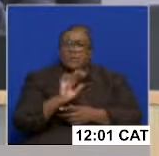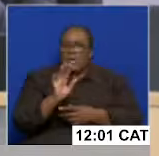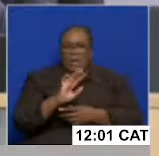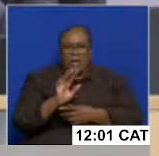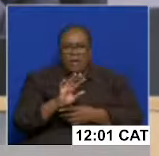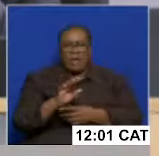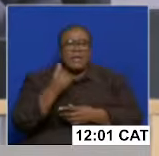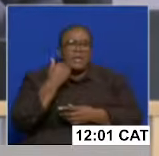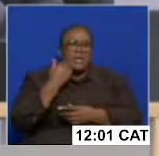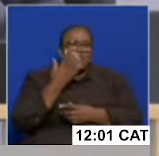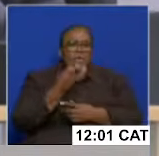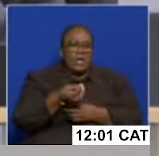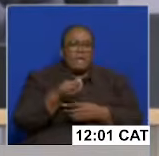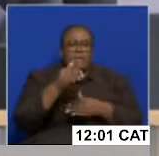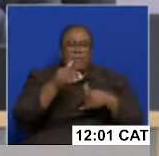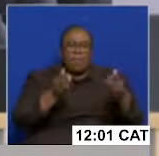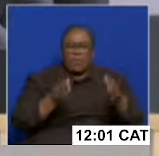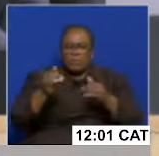boxes,